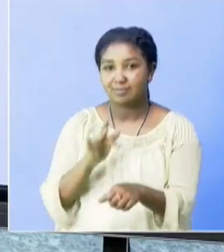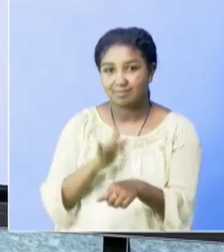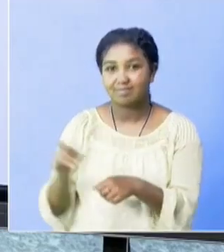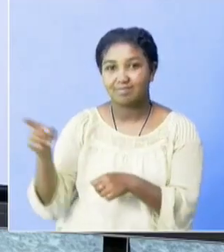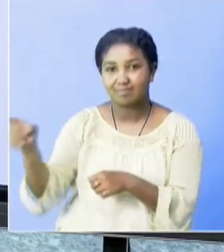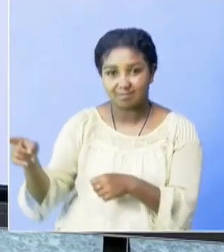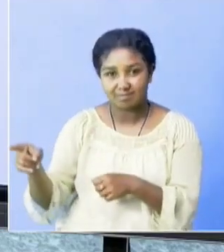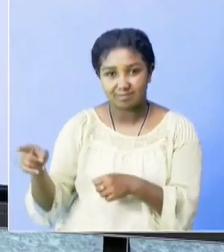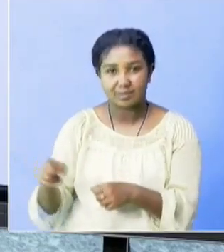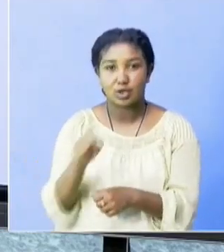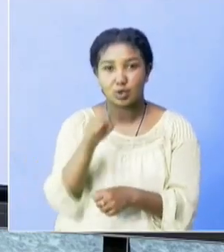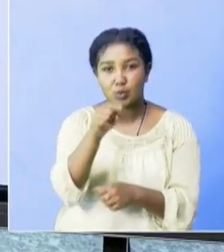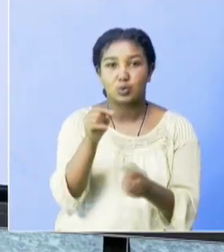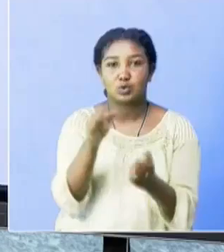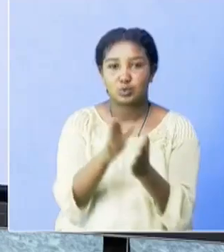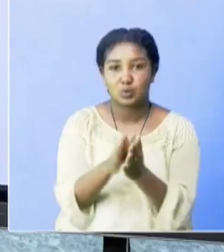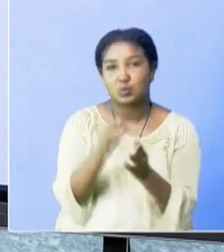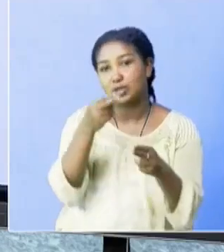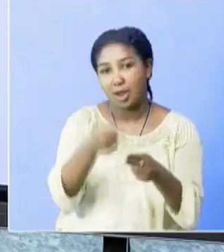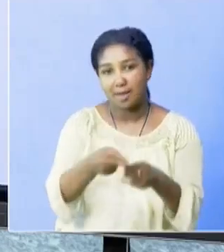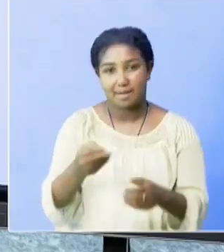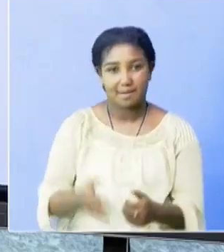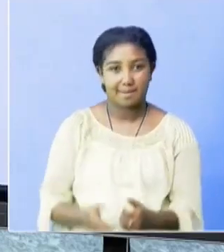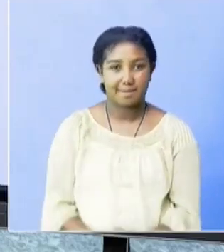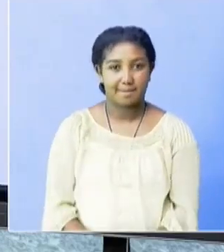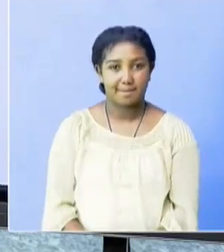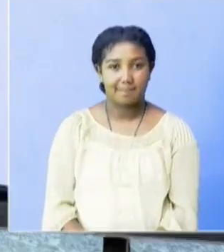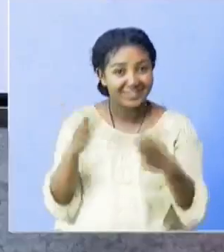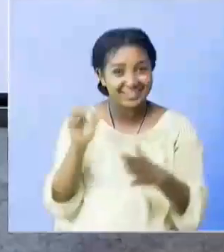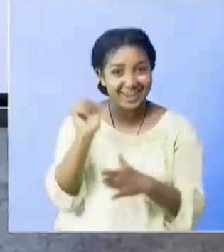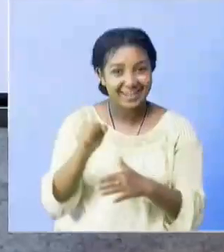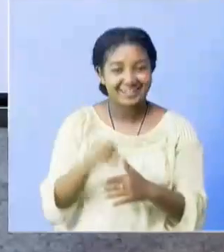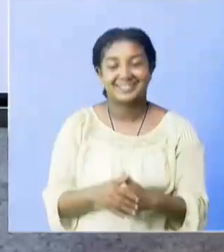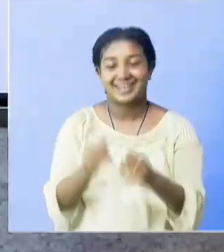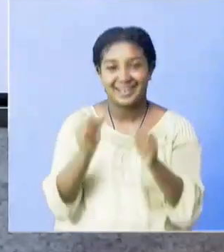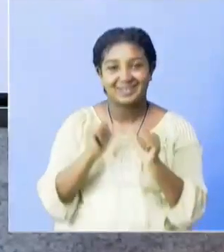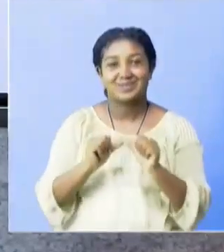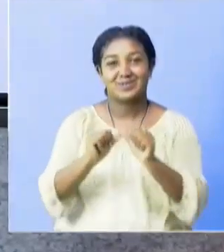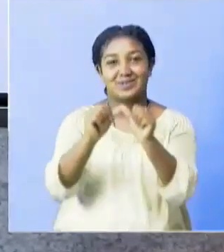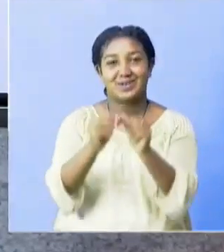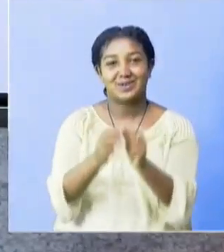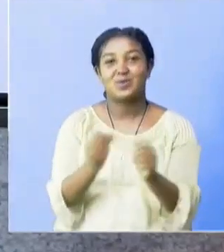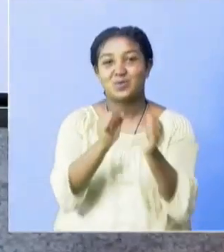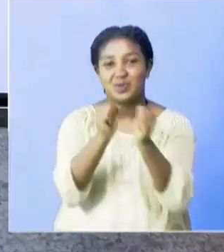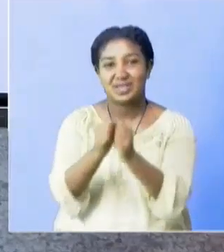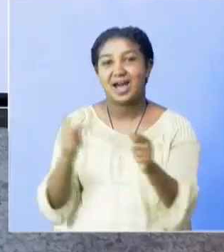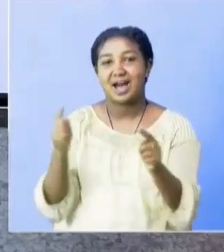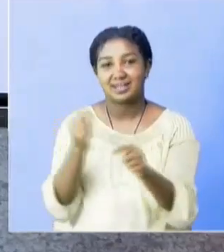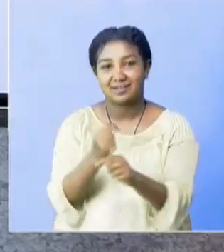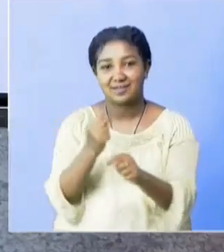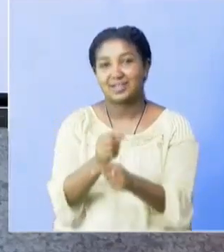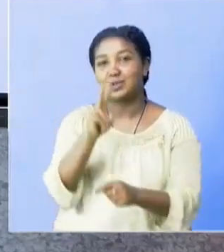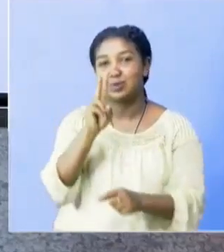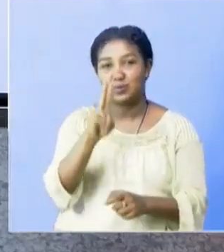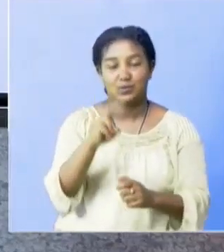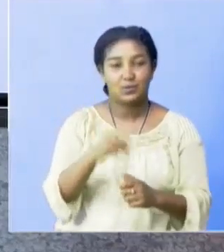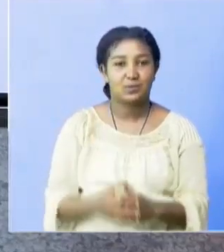blanks with your school name. Let us continue with activity